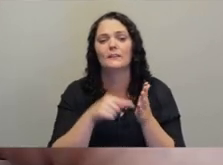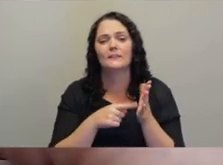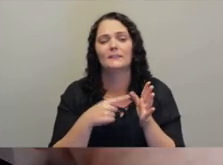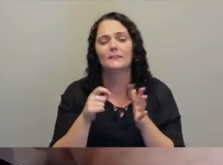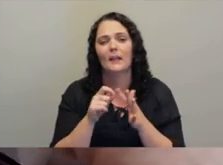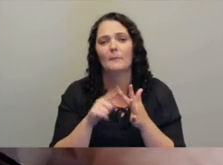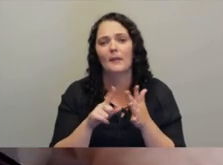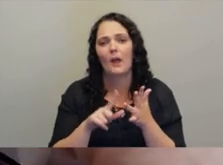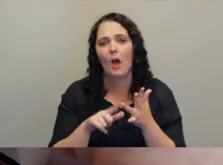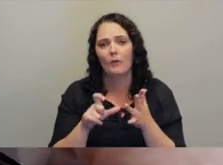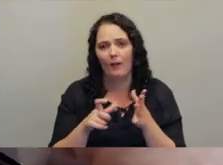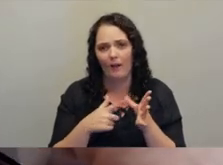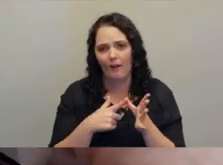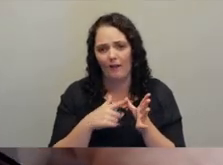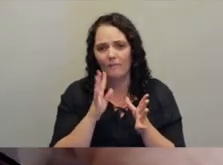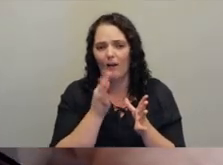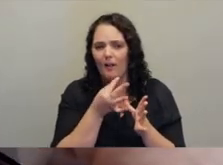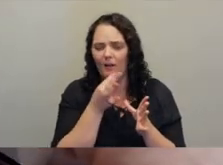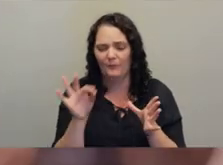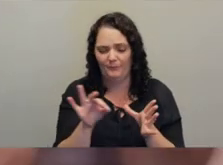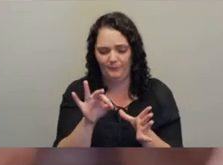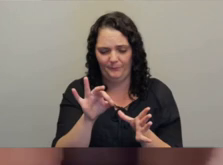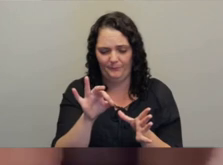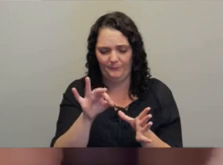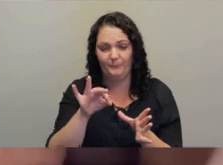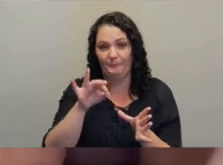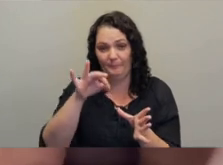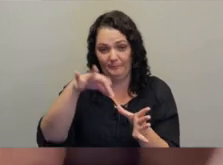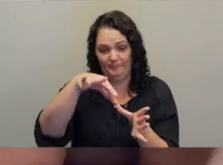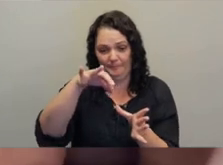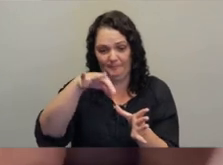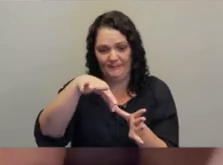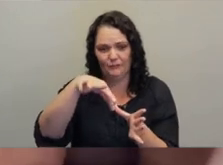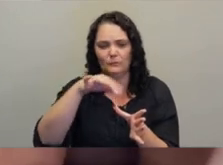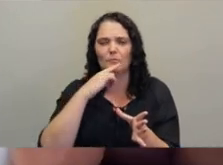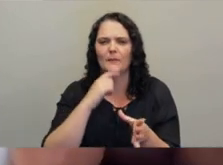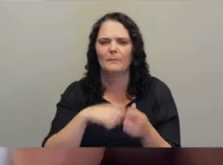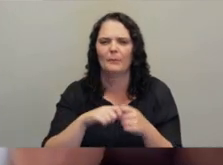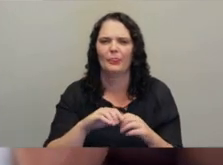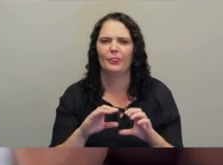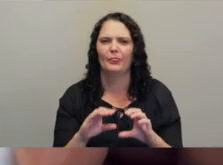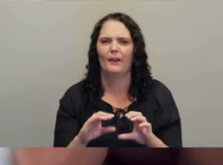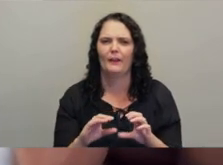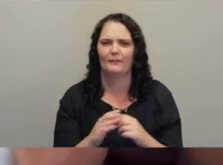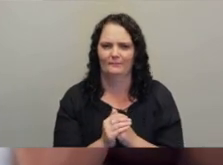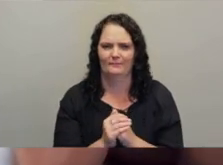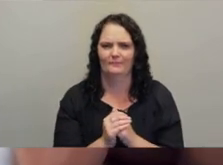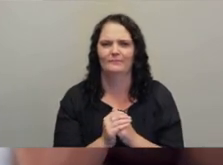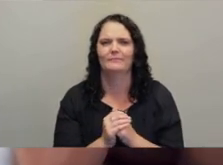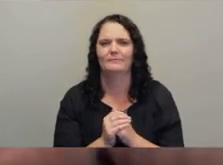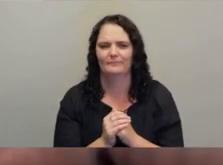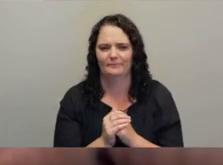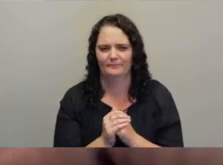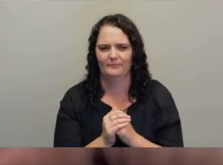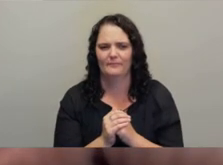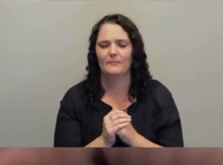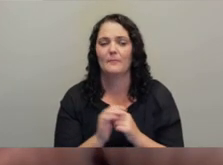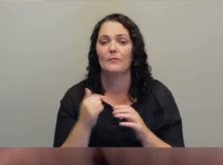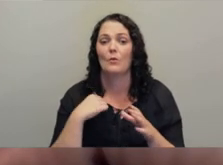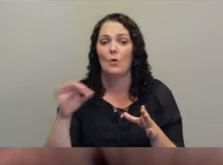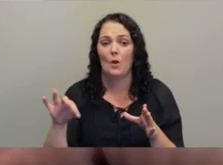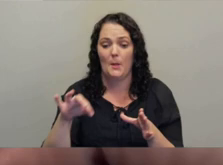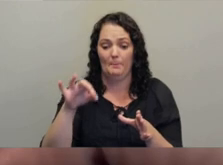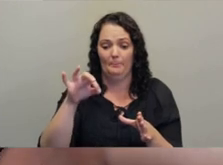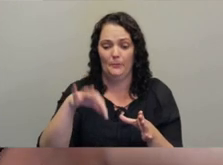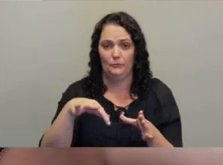if you take that and you just take a pinch of that and put it in there, it'll add a little bit of thickness to it too. So the next stage I would do is I would cook